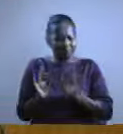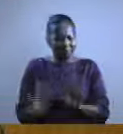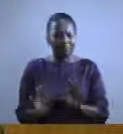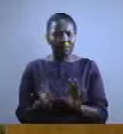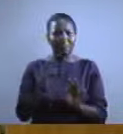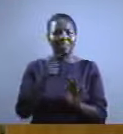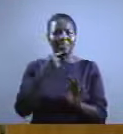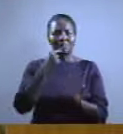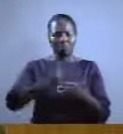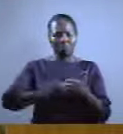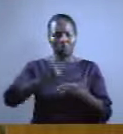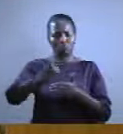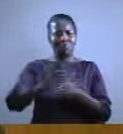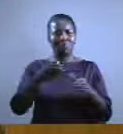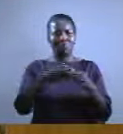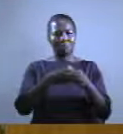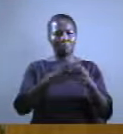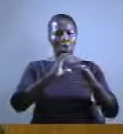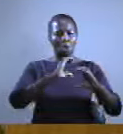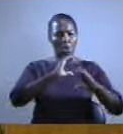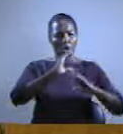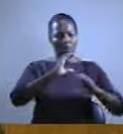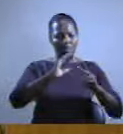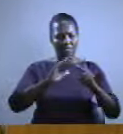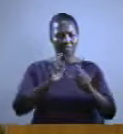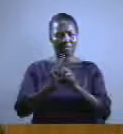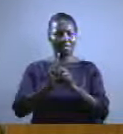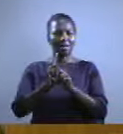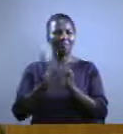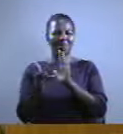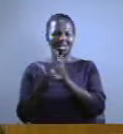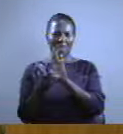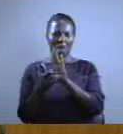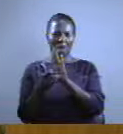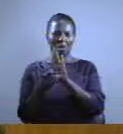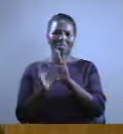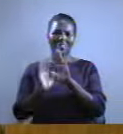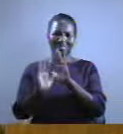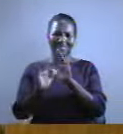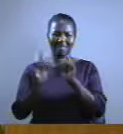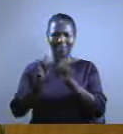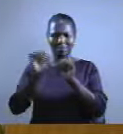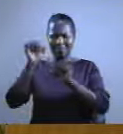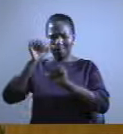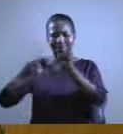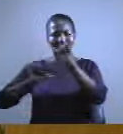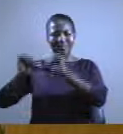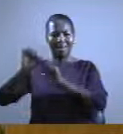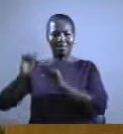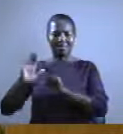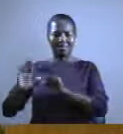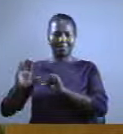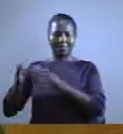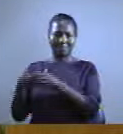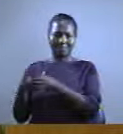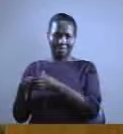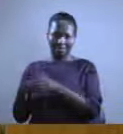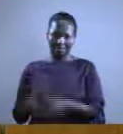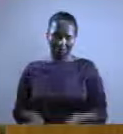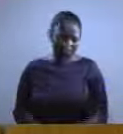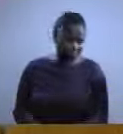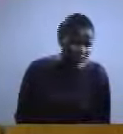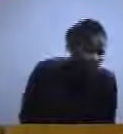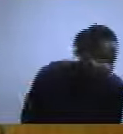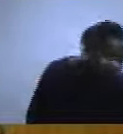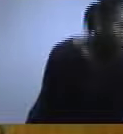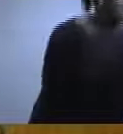the projects in the communication and information technology and pharmaceutical related sectors. Under